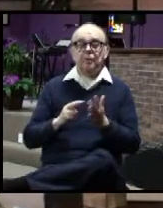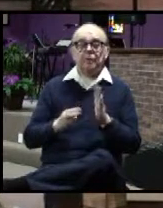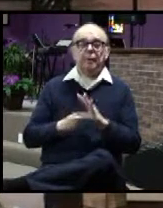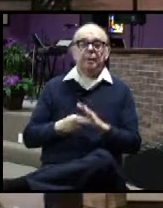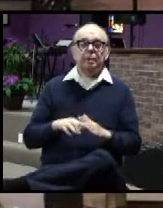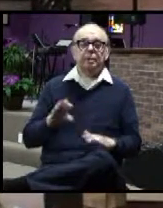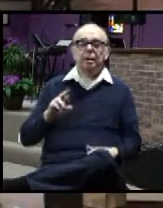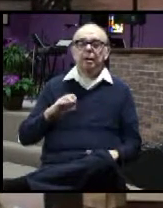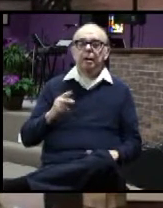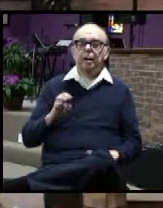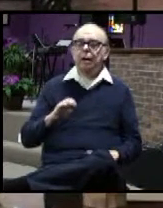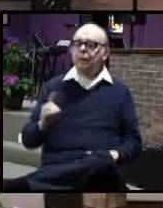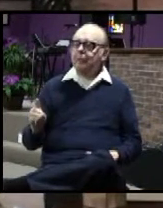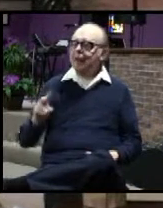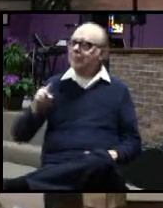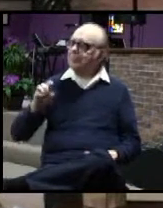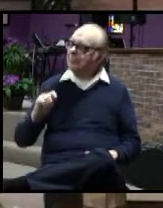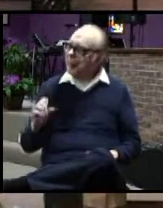And listen,